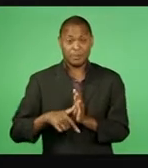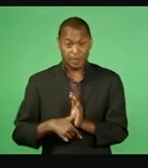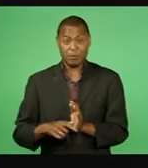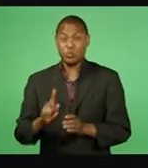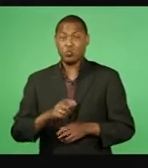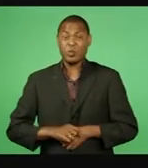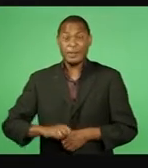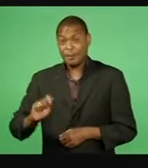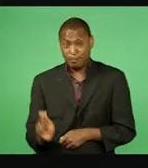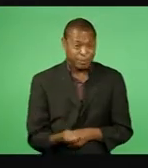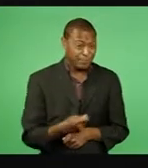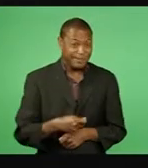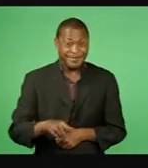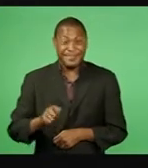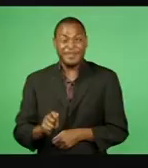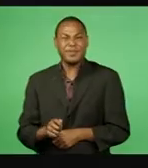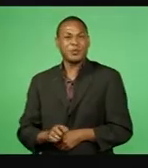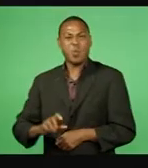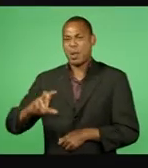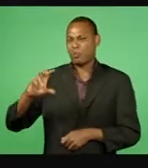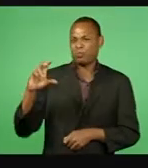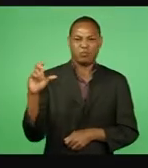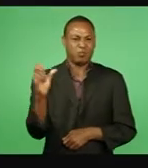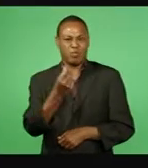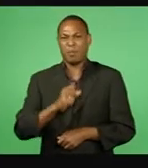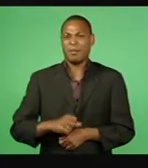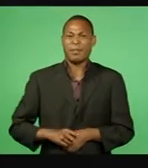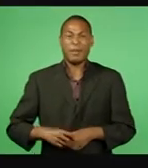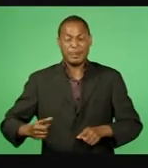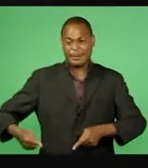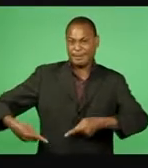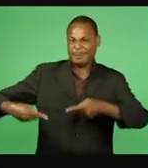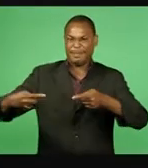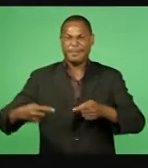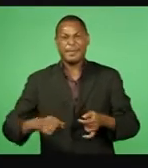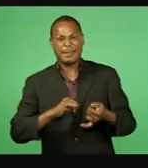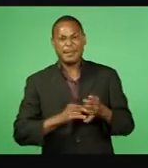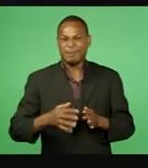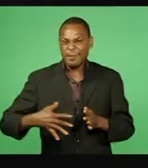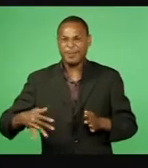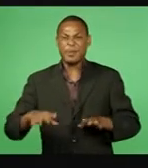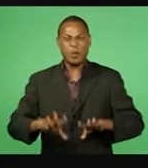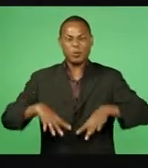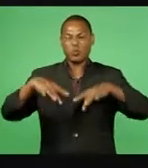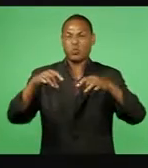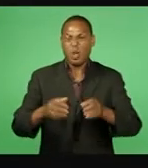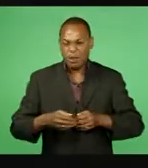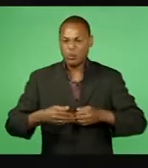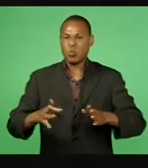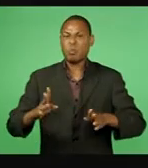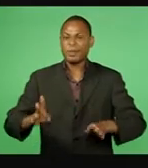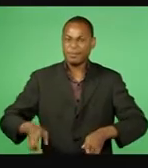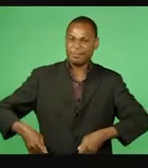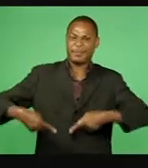champion Naomi Osaka claimed an impressive victory over Serena Williams to reach the Australian Open final. Osaka withstood